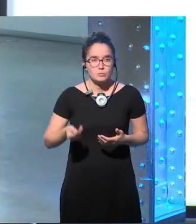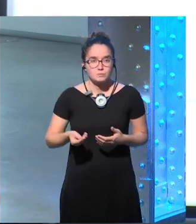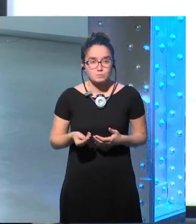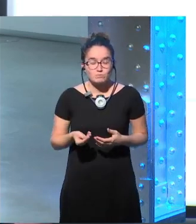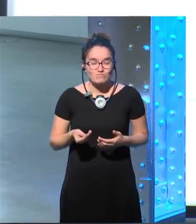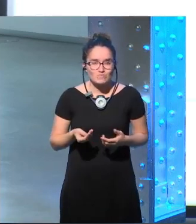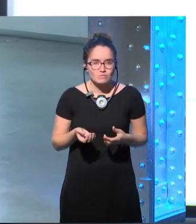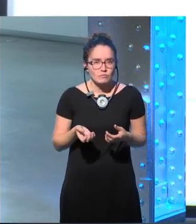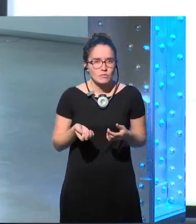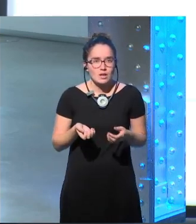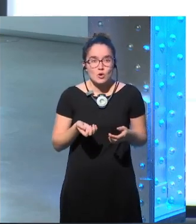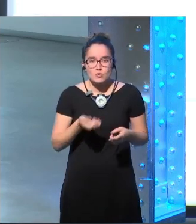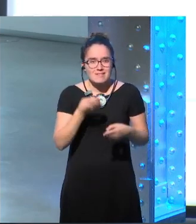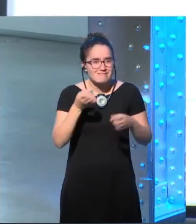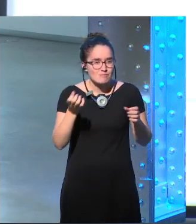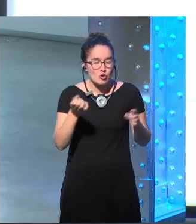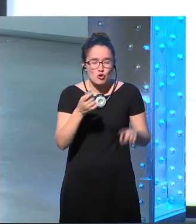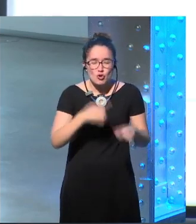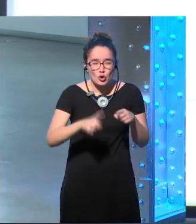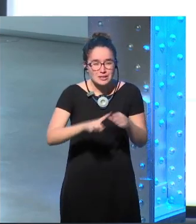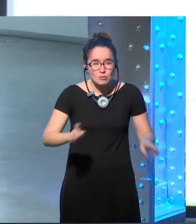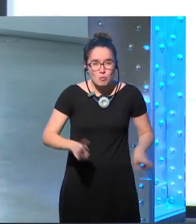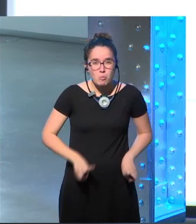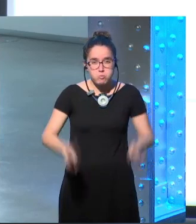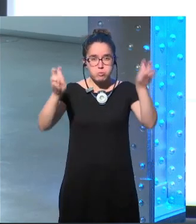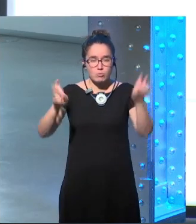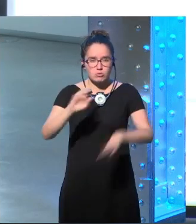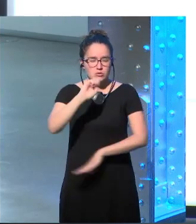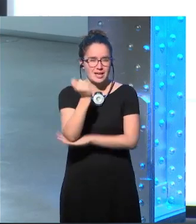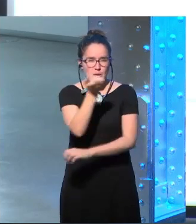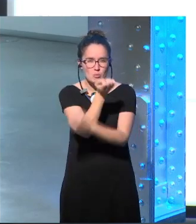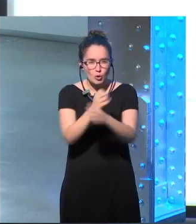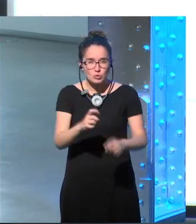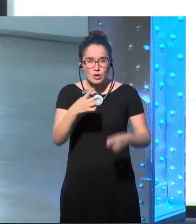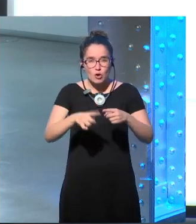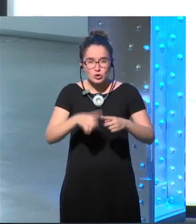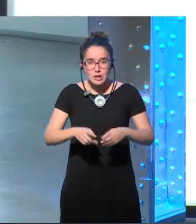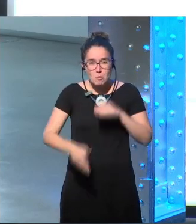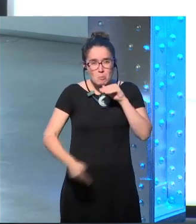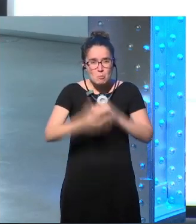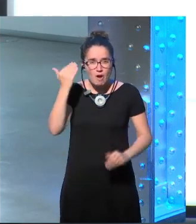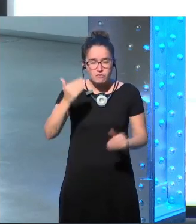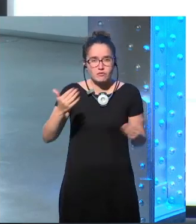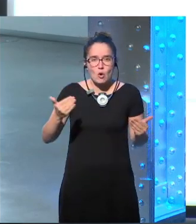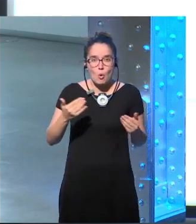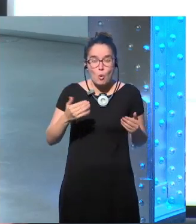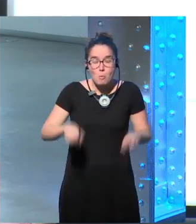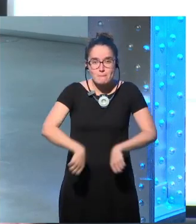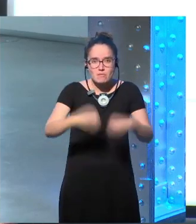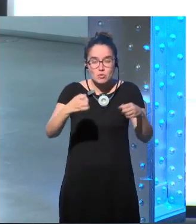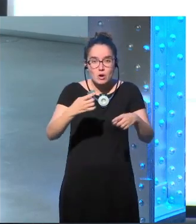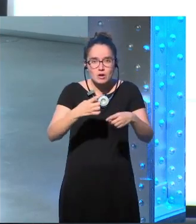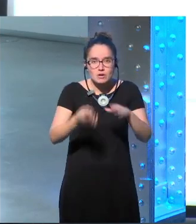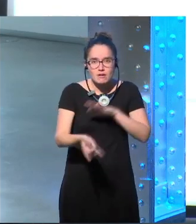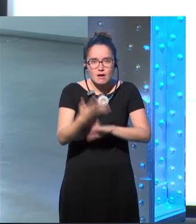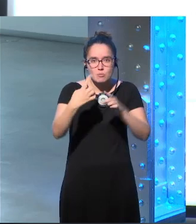new paradigms of music that some artists have been able to create. And